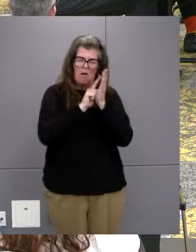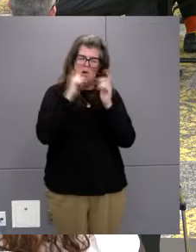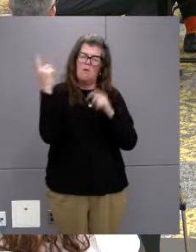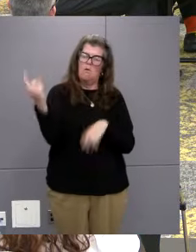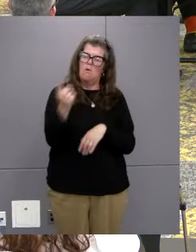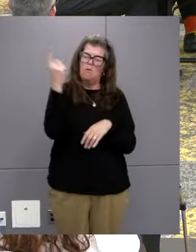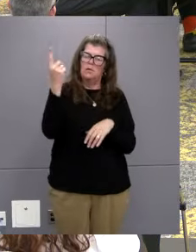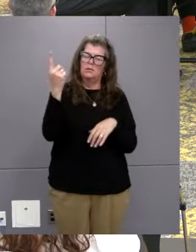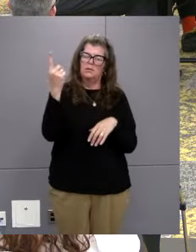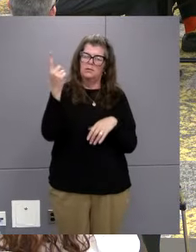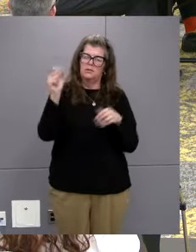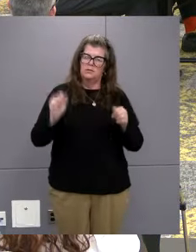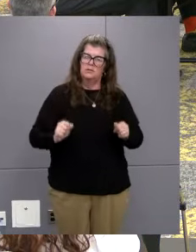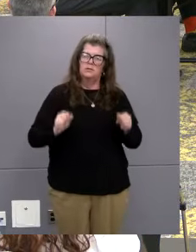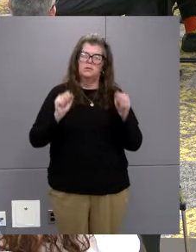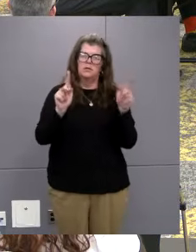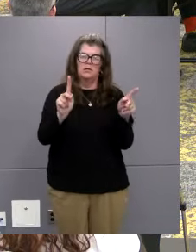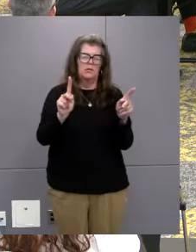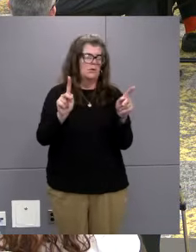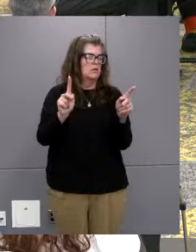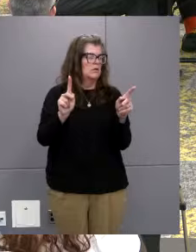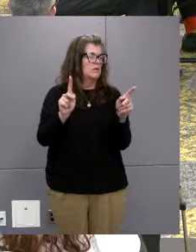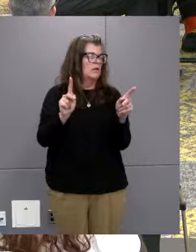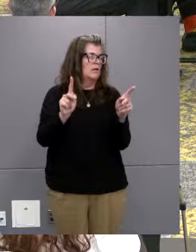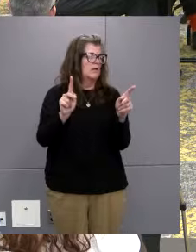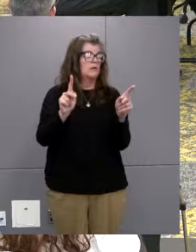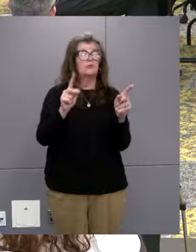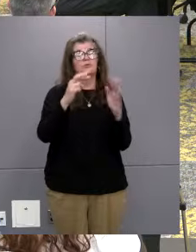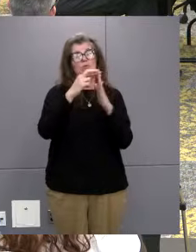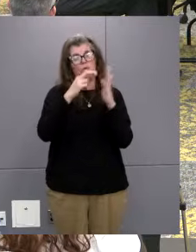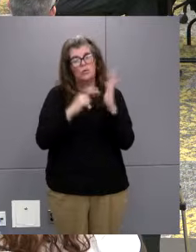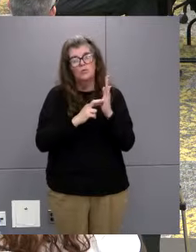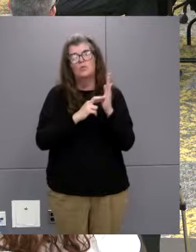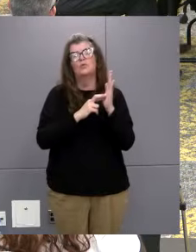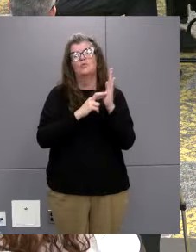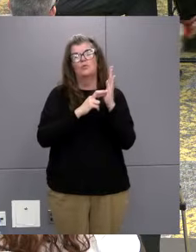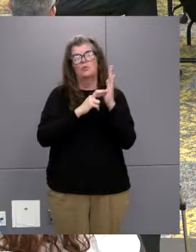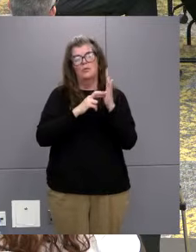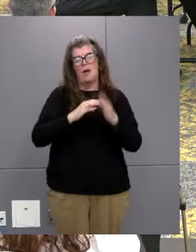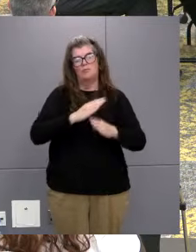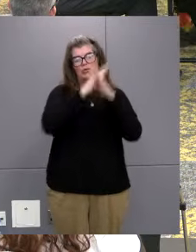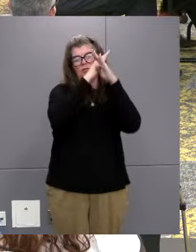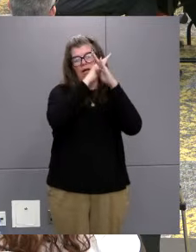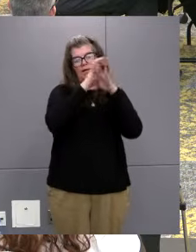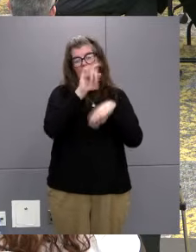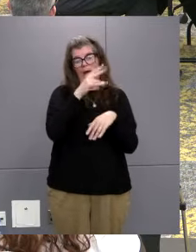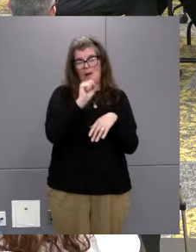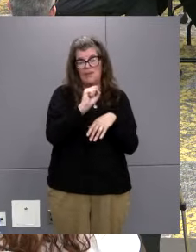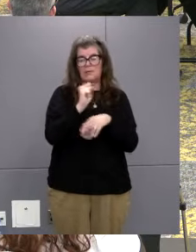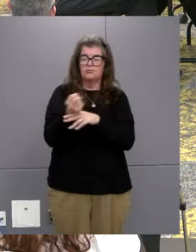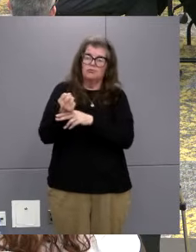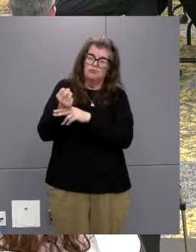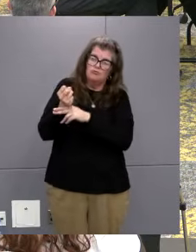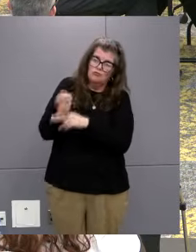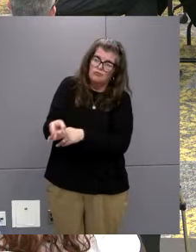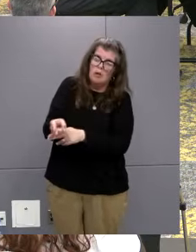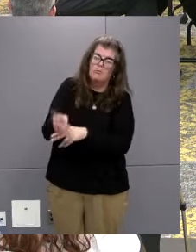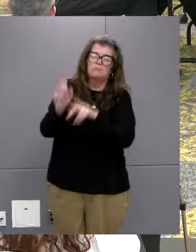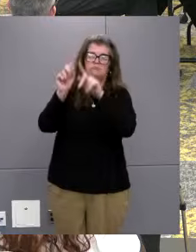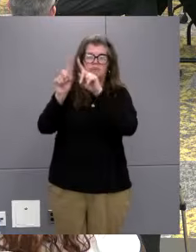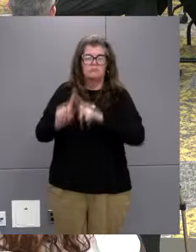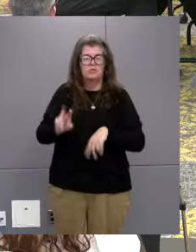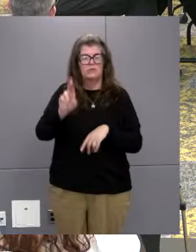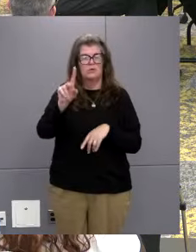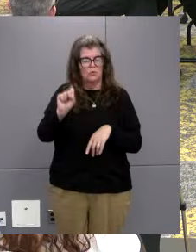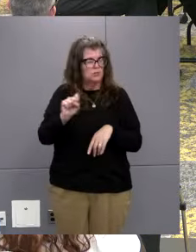allows a rule designed to protect ethics to trump a rule like this. So